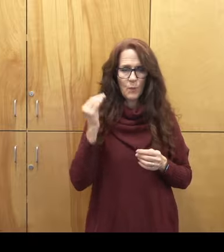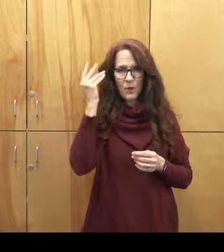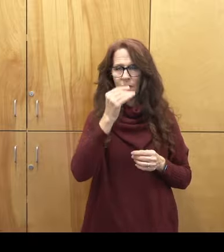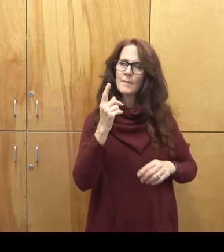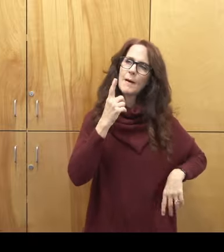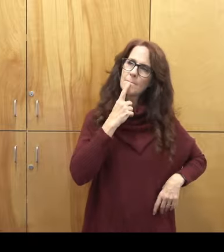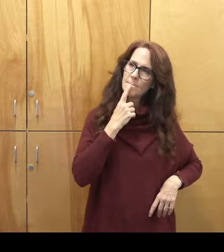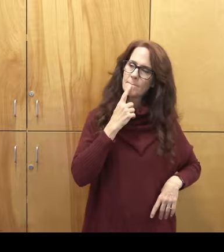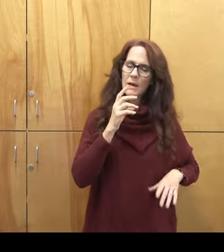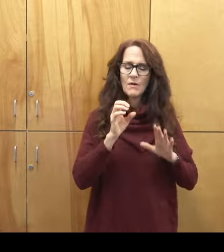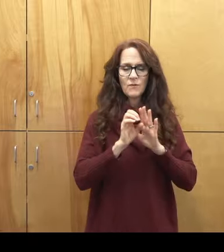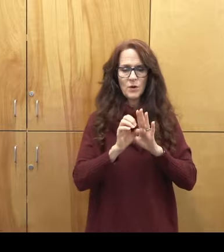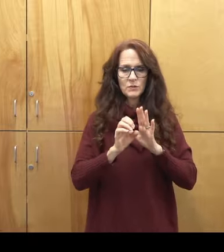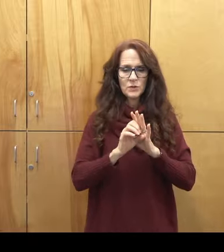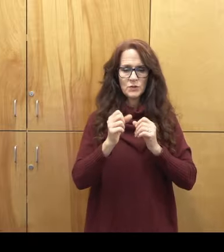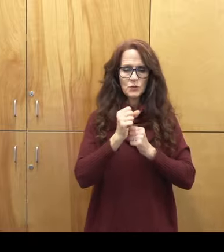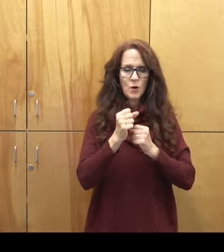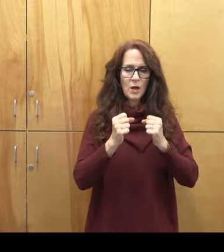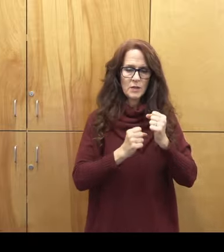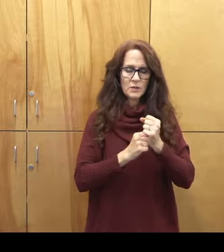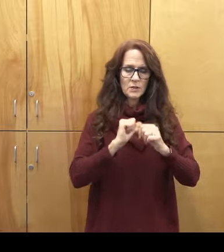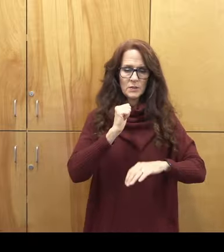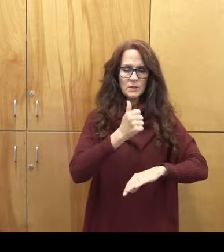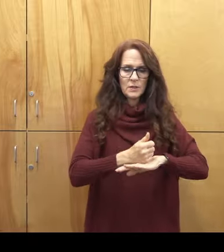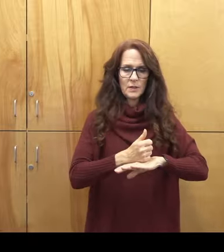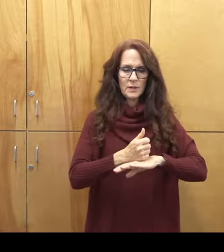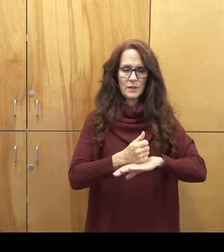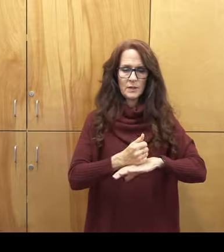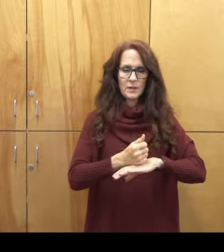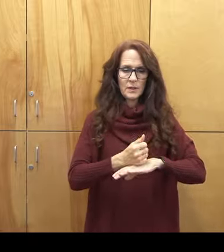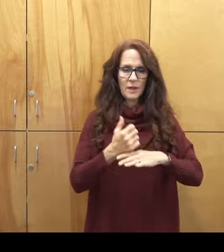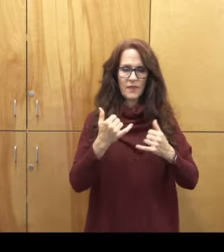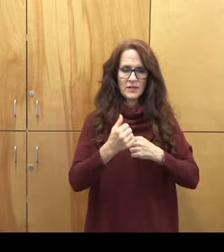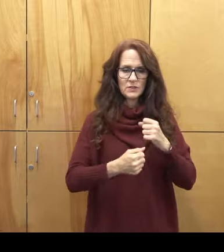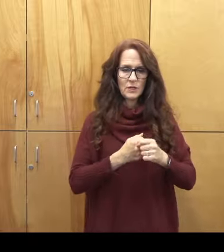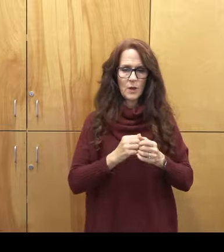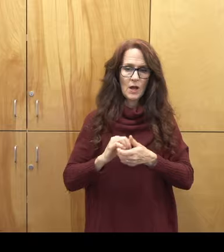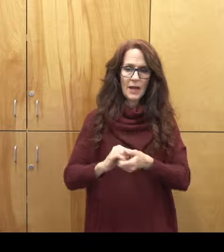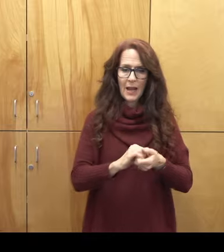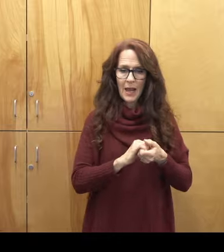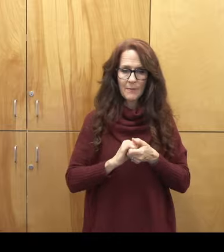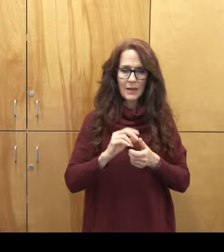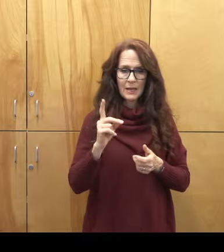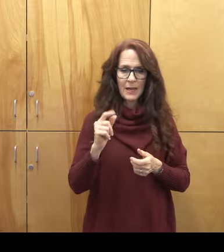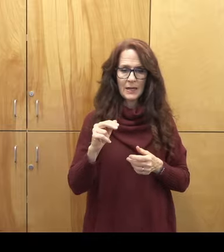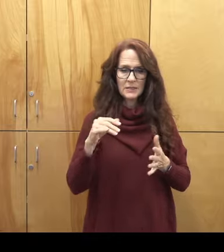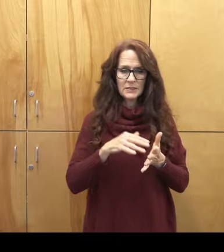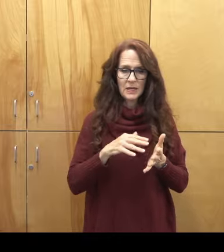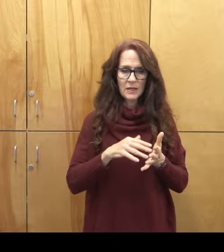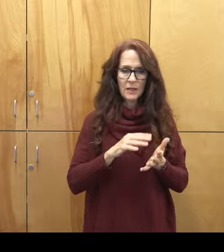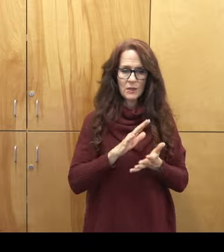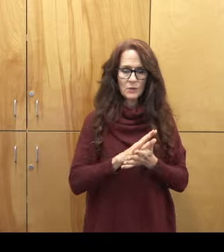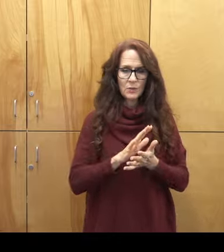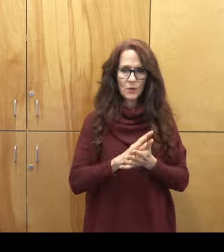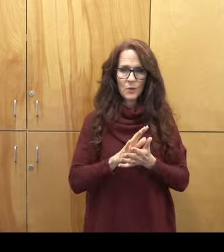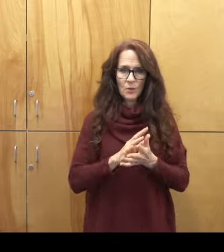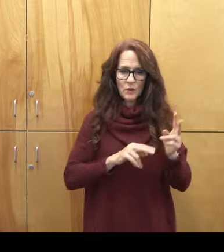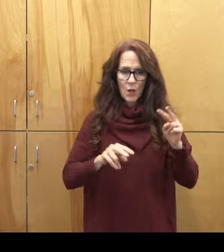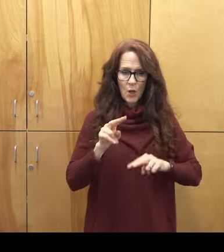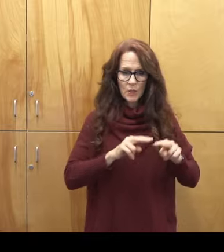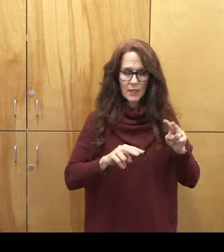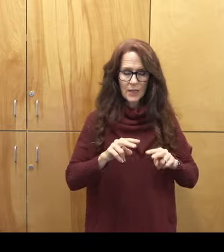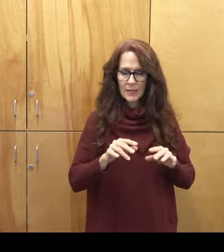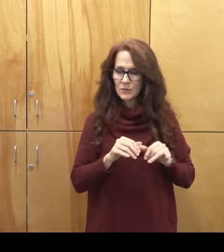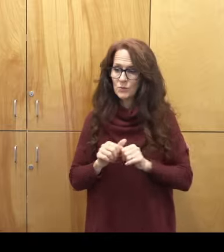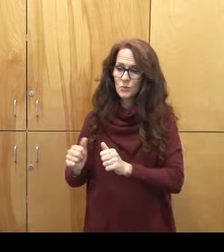was, for example, structures that have been put in place this year, such as that collaborative data study where schools are collectively looking at some of the